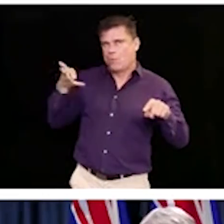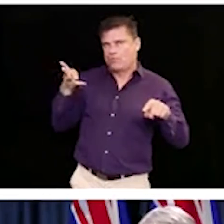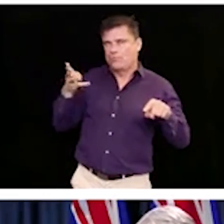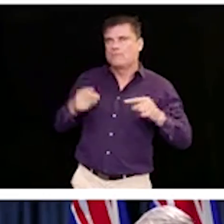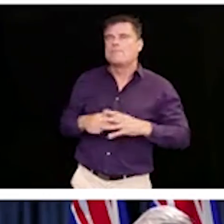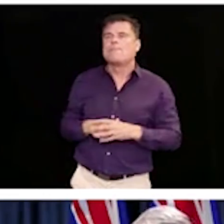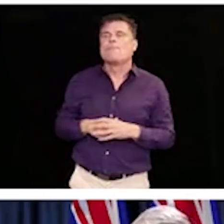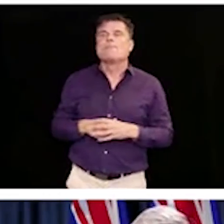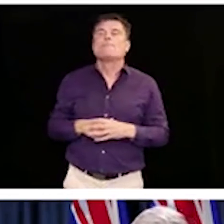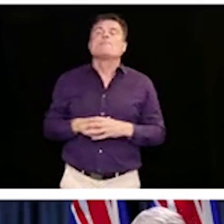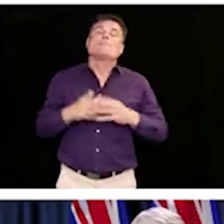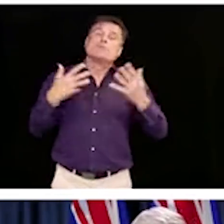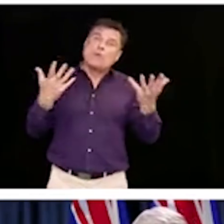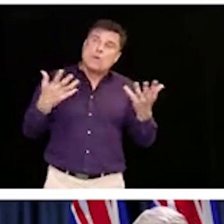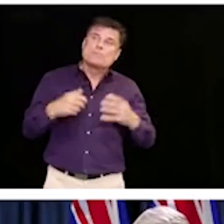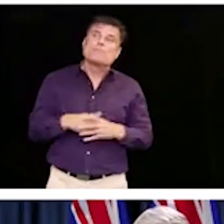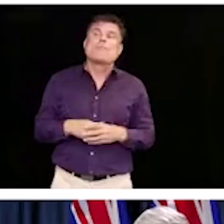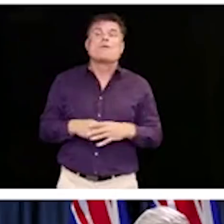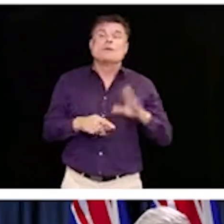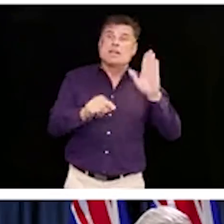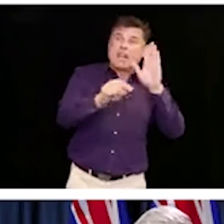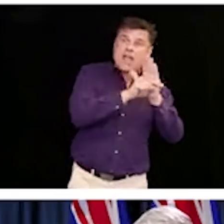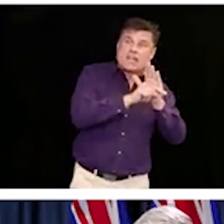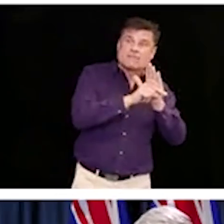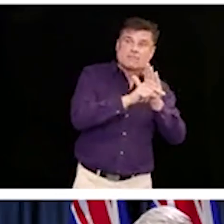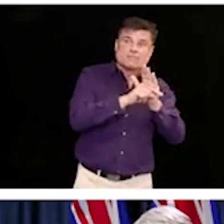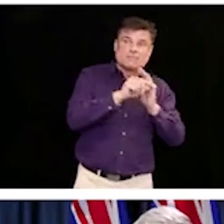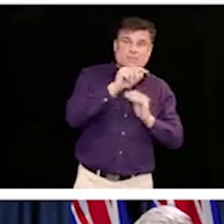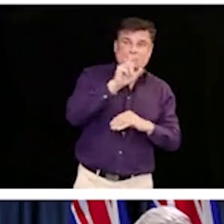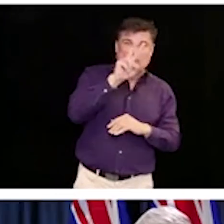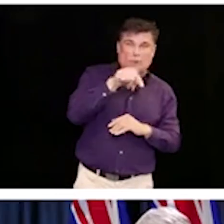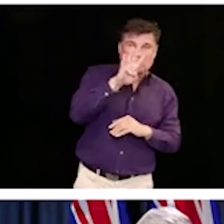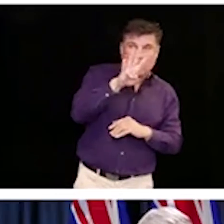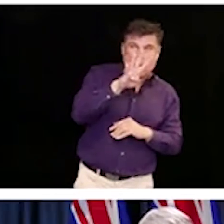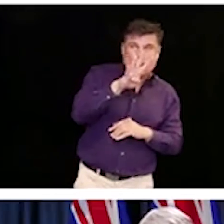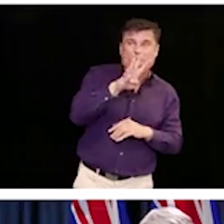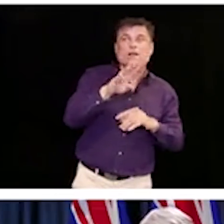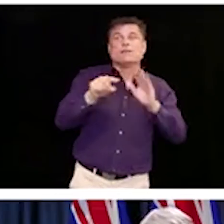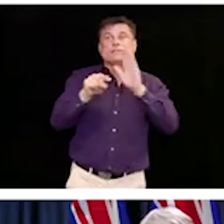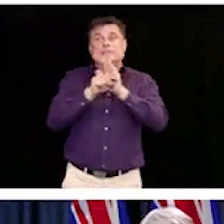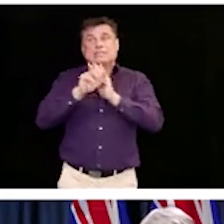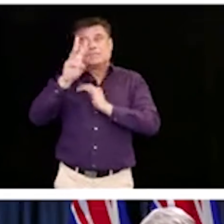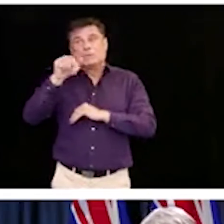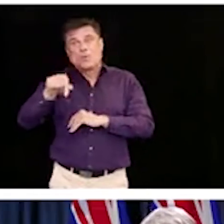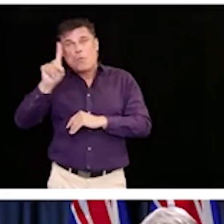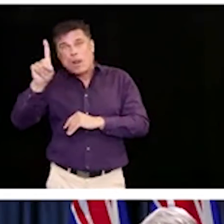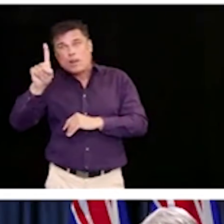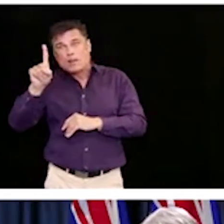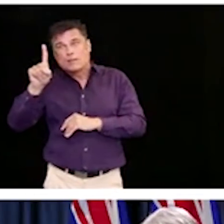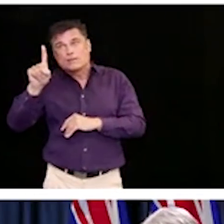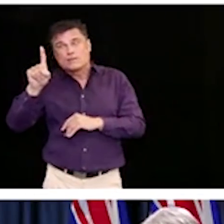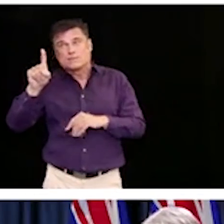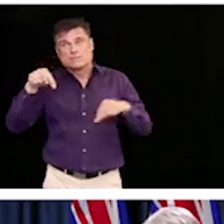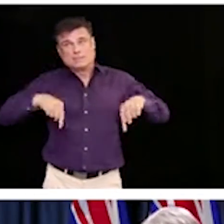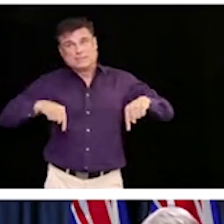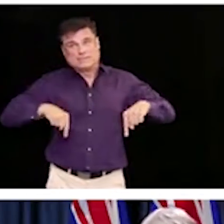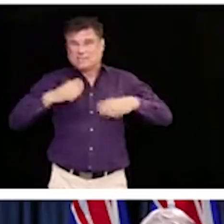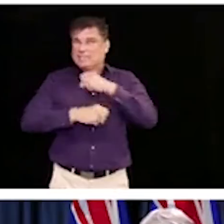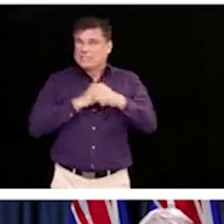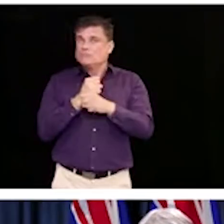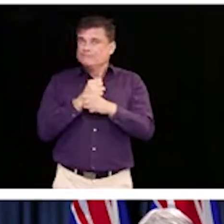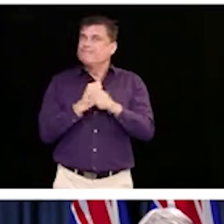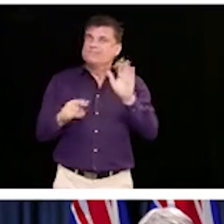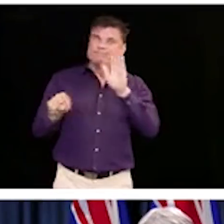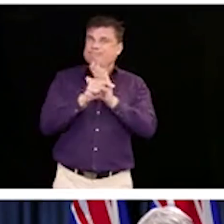BC range between negative 4.2% and negative 6.1% in 2020. And in fact,